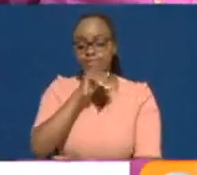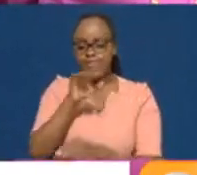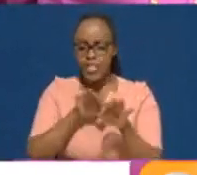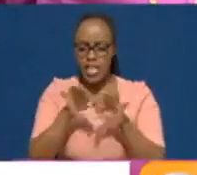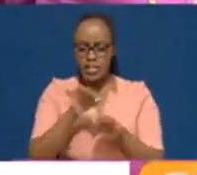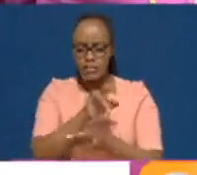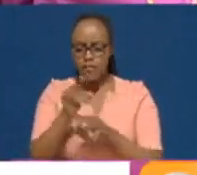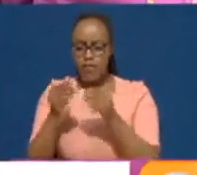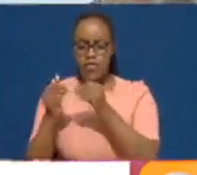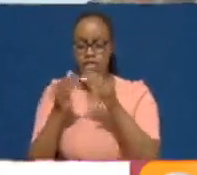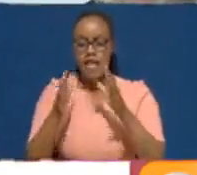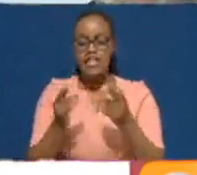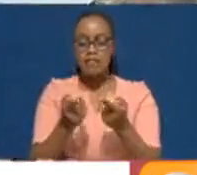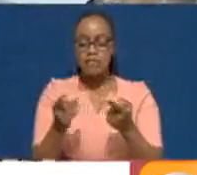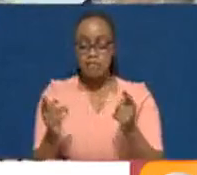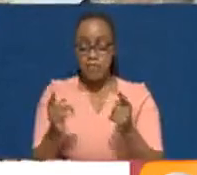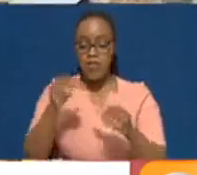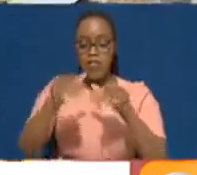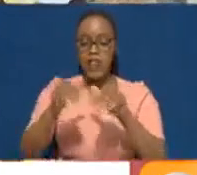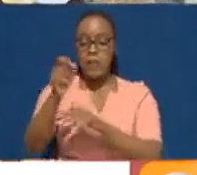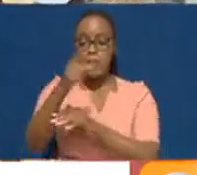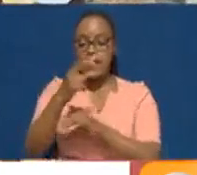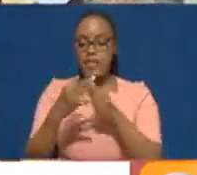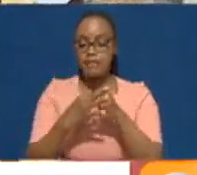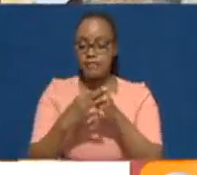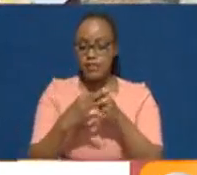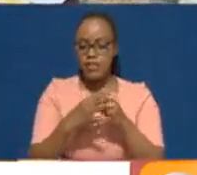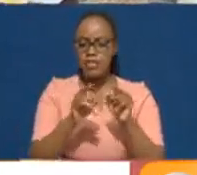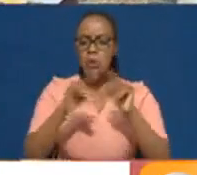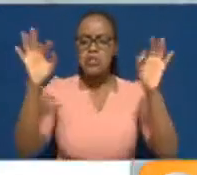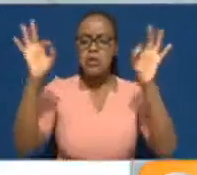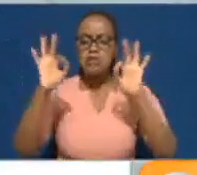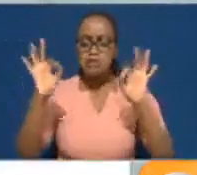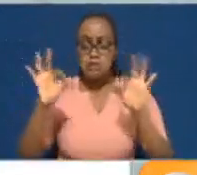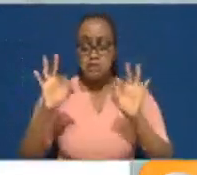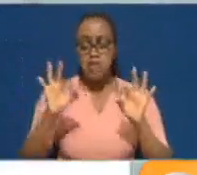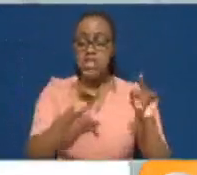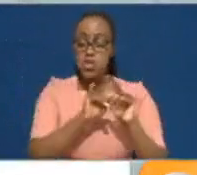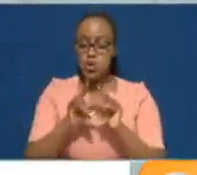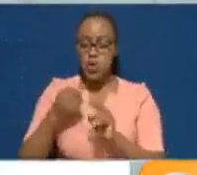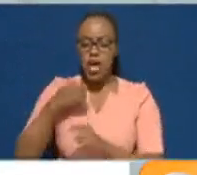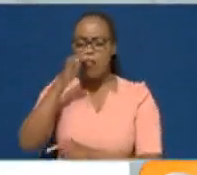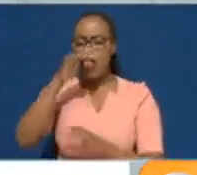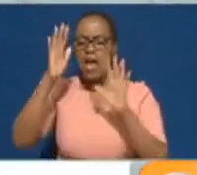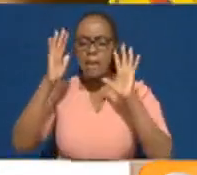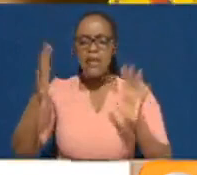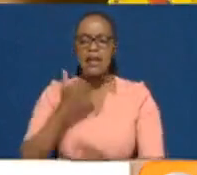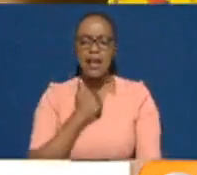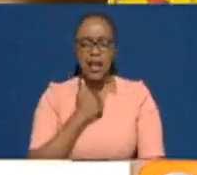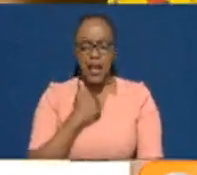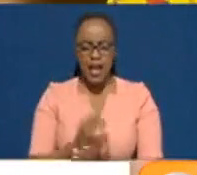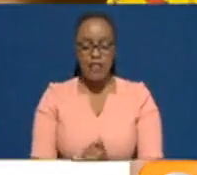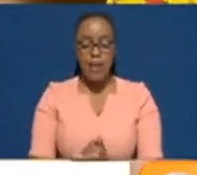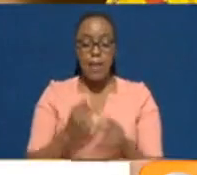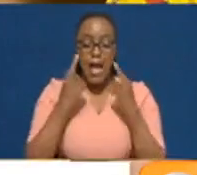aliwaelezea viongozi hao kwa uchaguzi wa Agosti 9 ulikuwa wa kushangaza na wenye udanganyifu mkubwa.